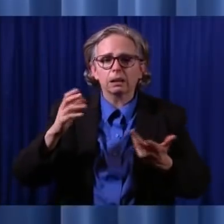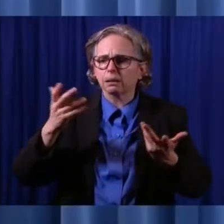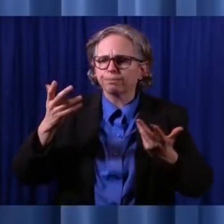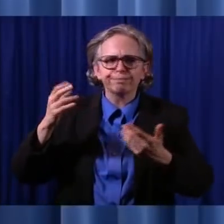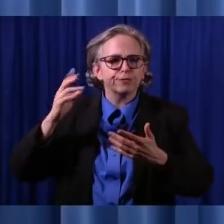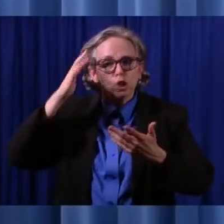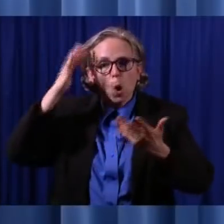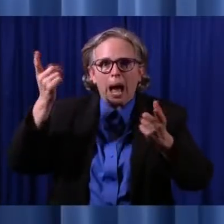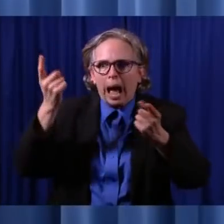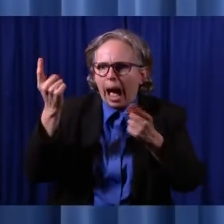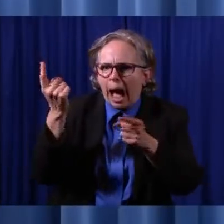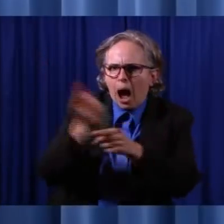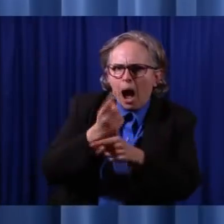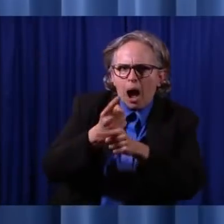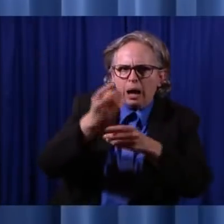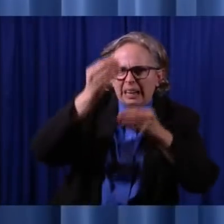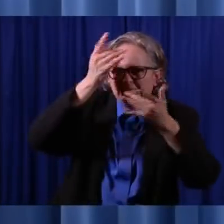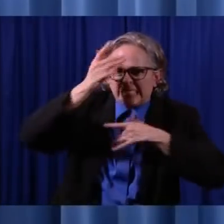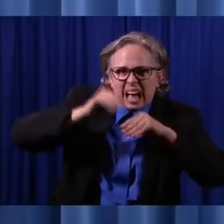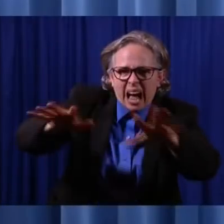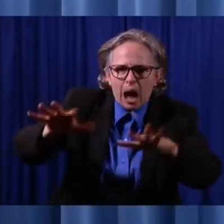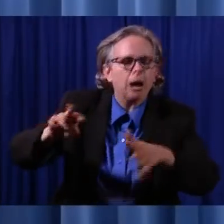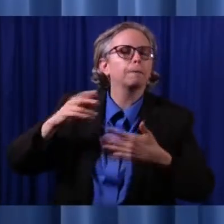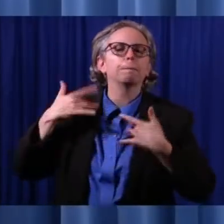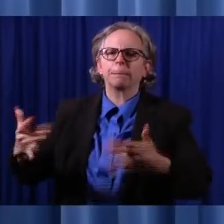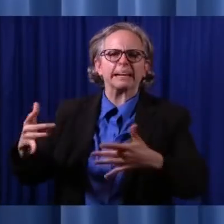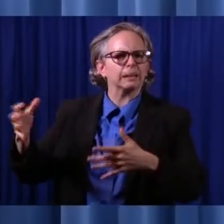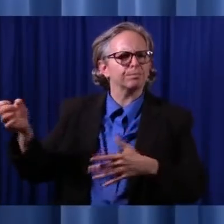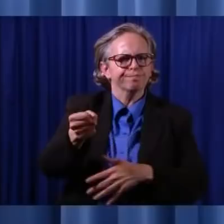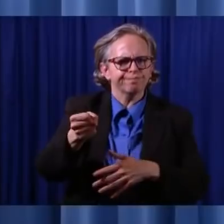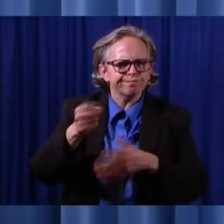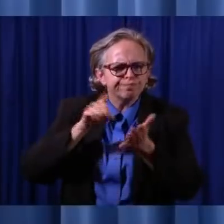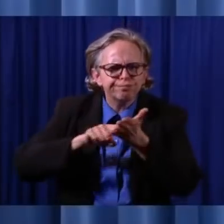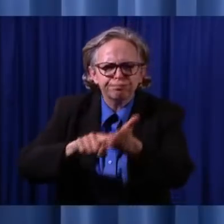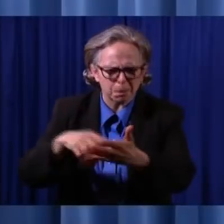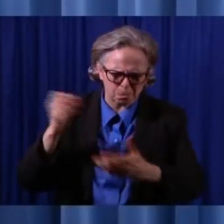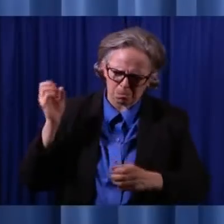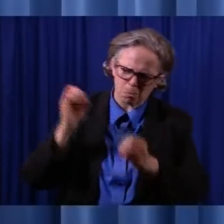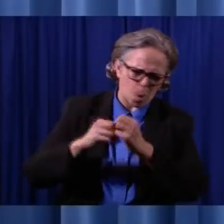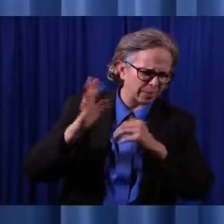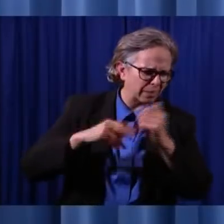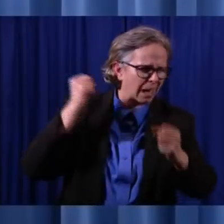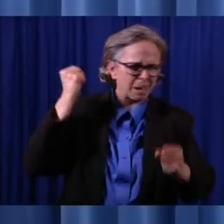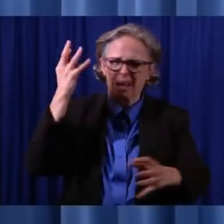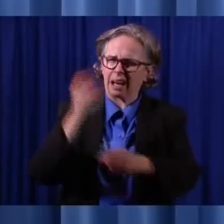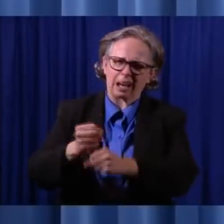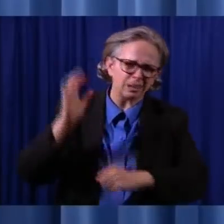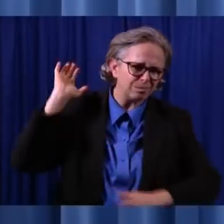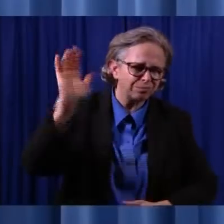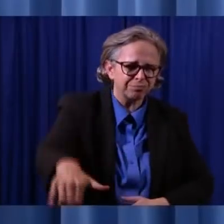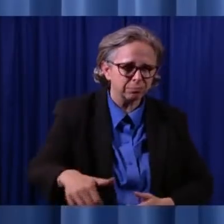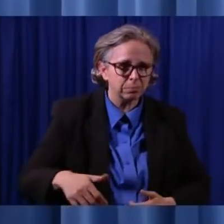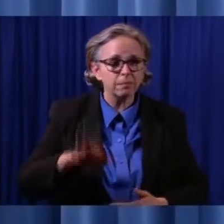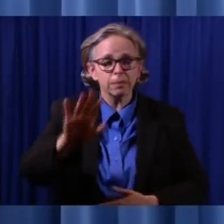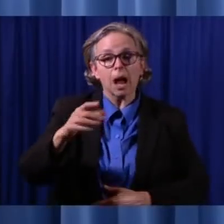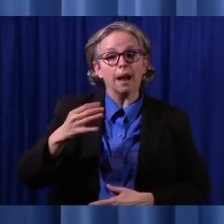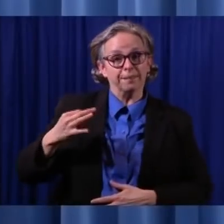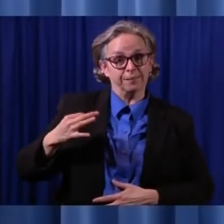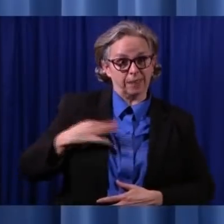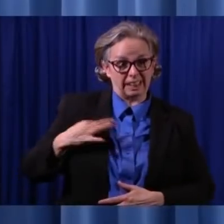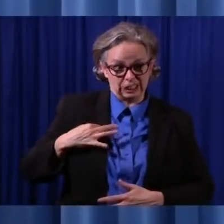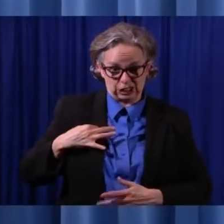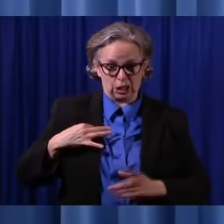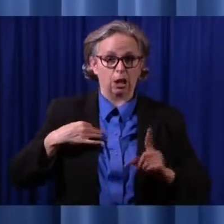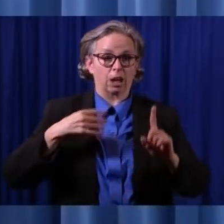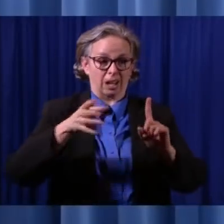has been done in the past. It's been done probably for centuries. So it's voluntary in the sense you get a call. You don't have to talk to that